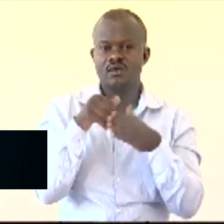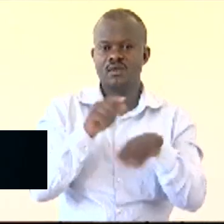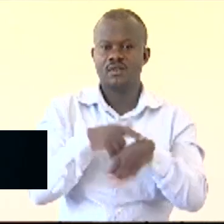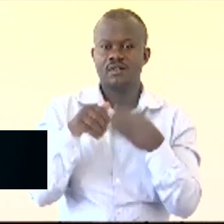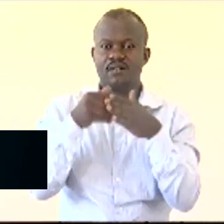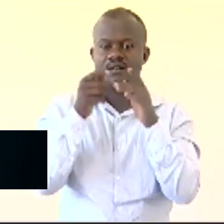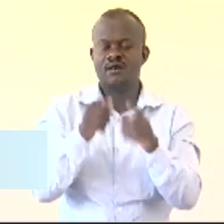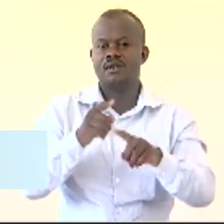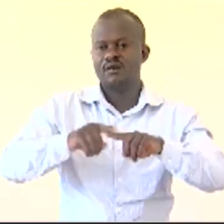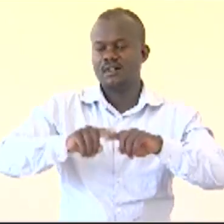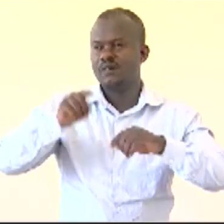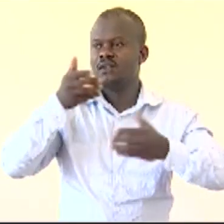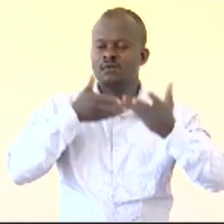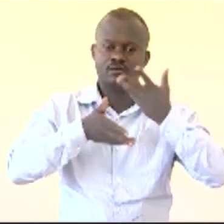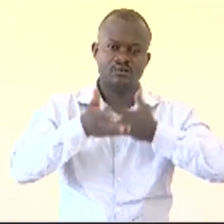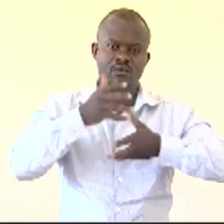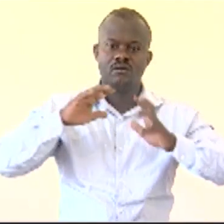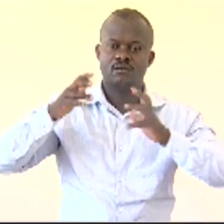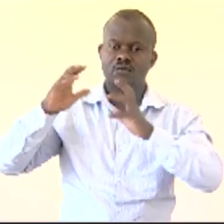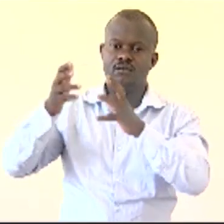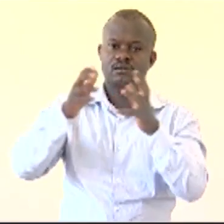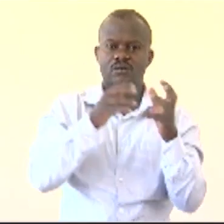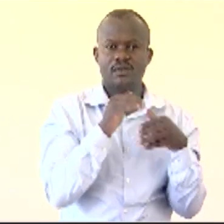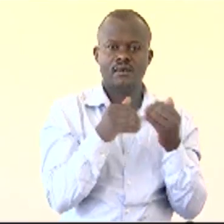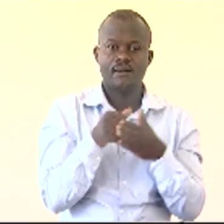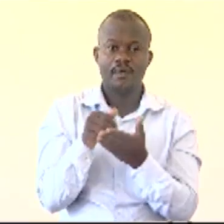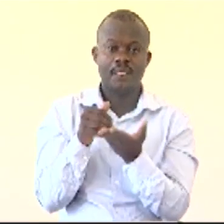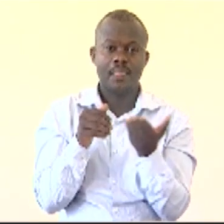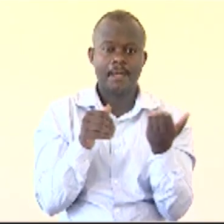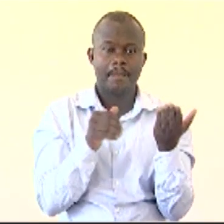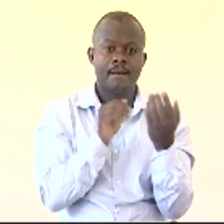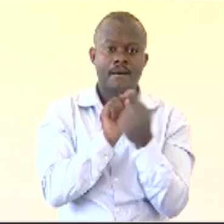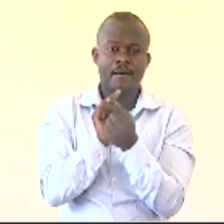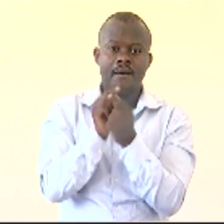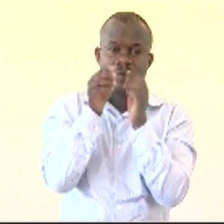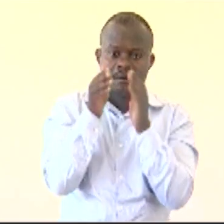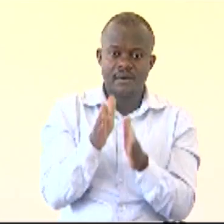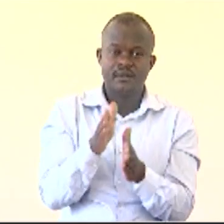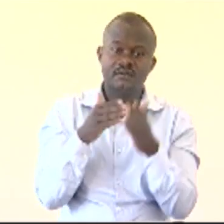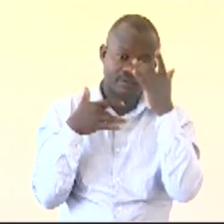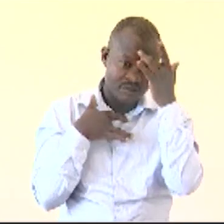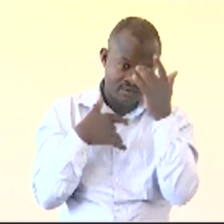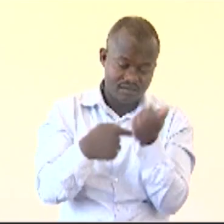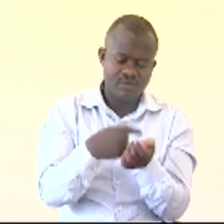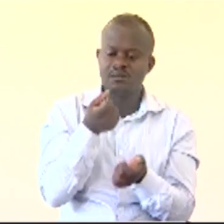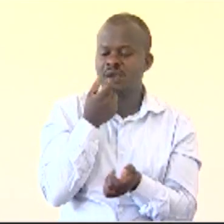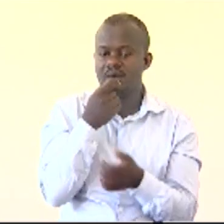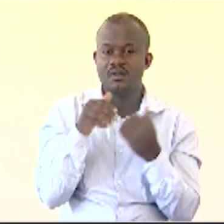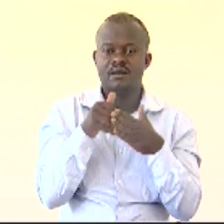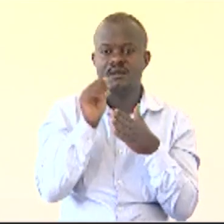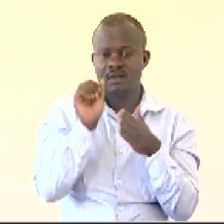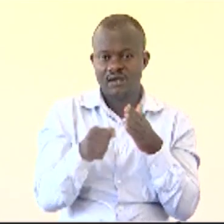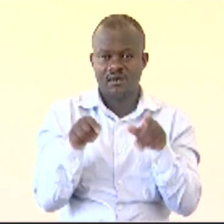burial ceremonies, in which mourners have to be direct in contact with the body of the dead patient, can